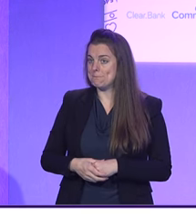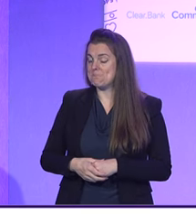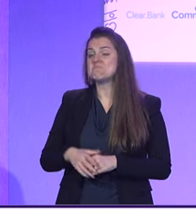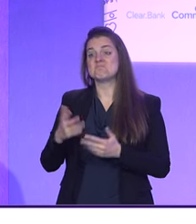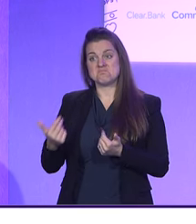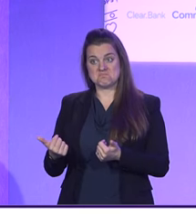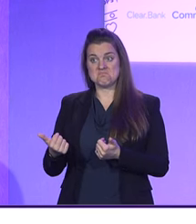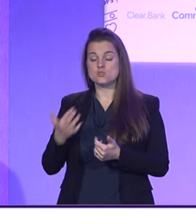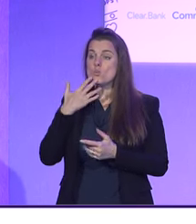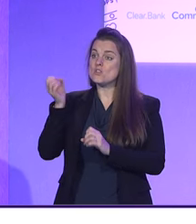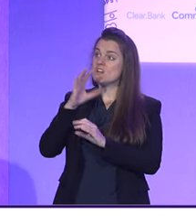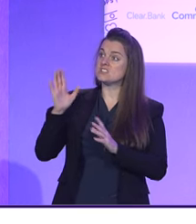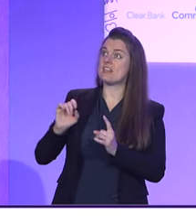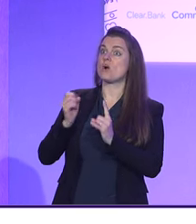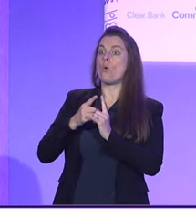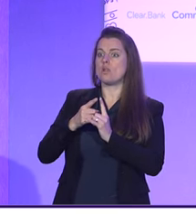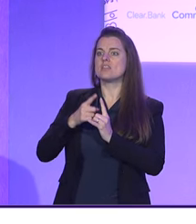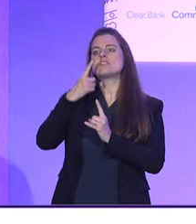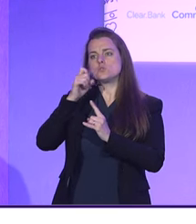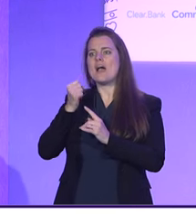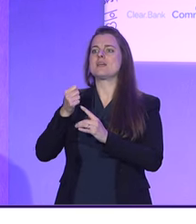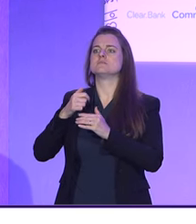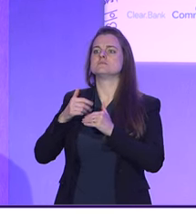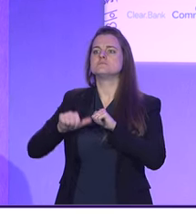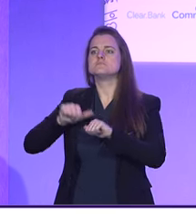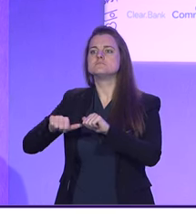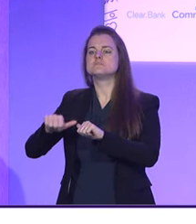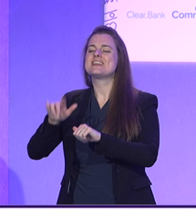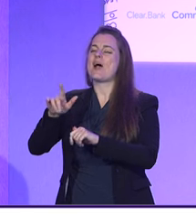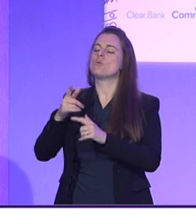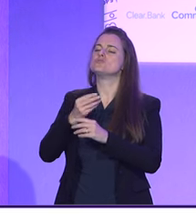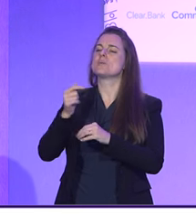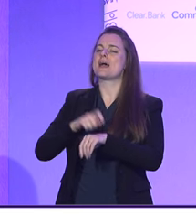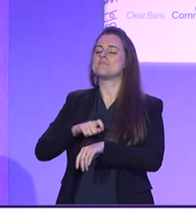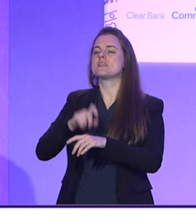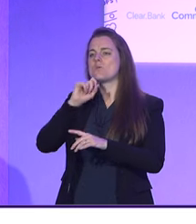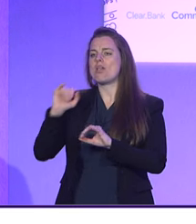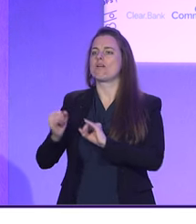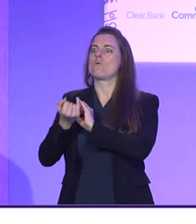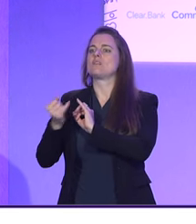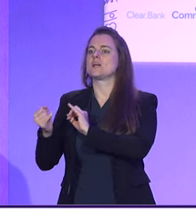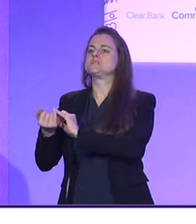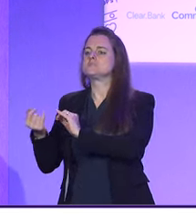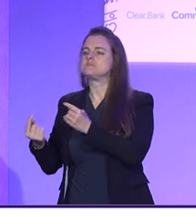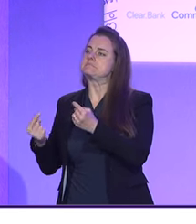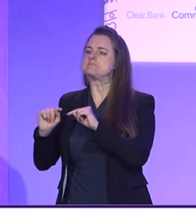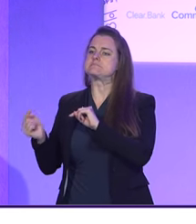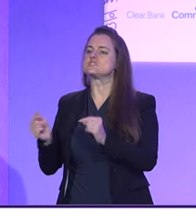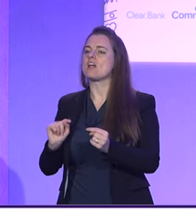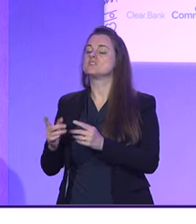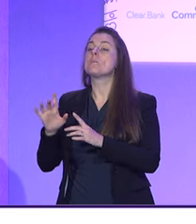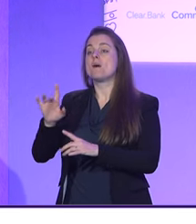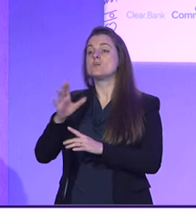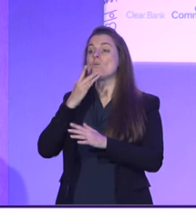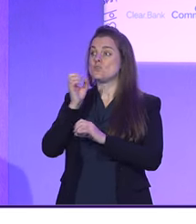there. So often we have kind of user needs that are directly contradictory, but once we know what they are, we can start to align those. And